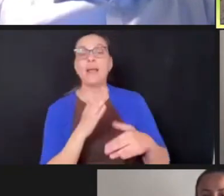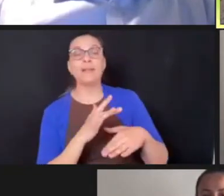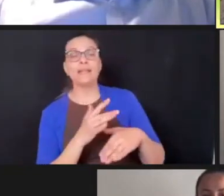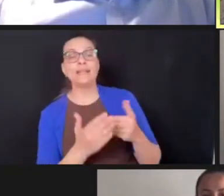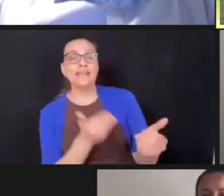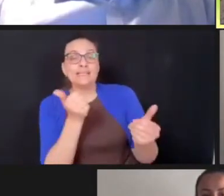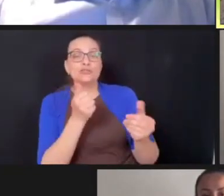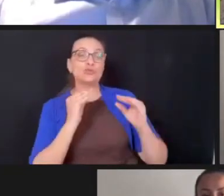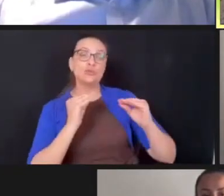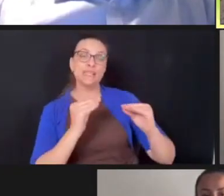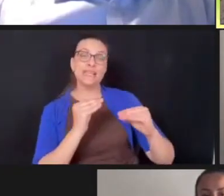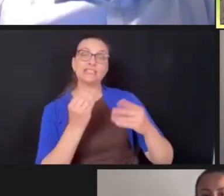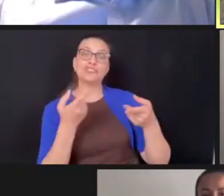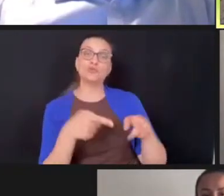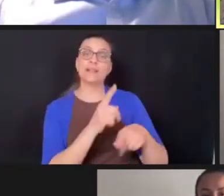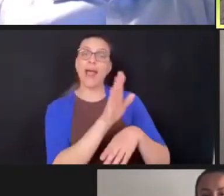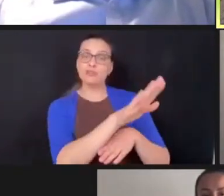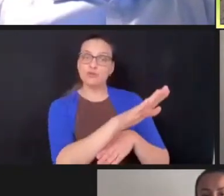about.